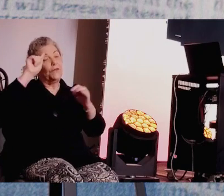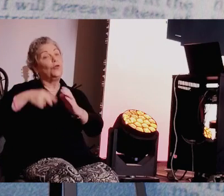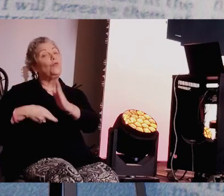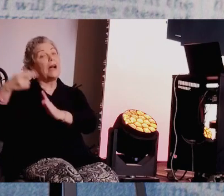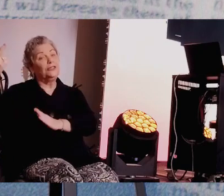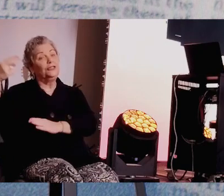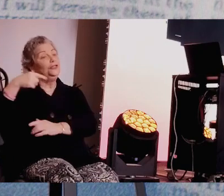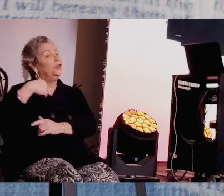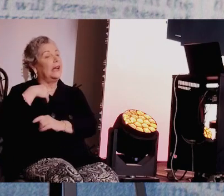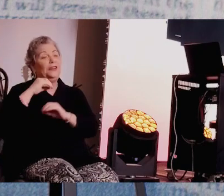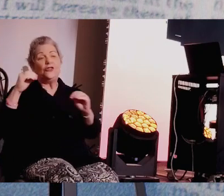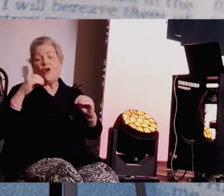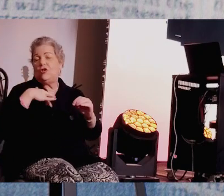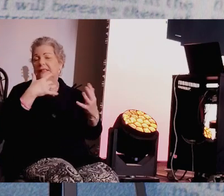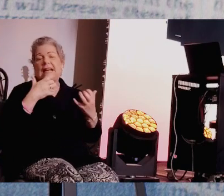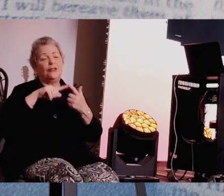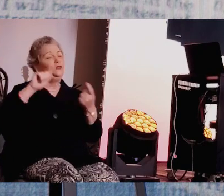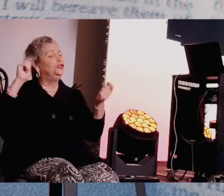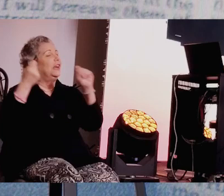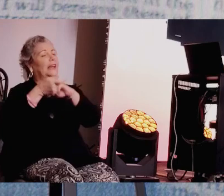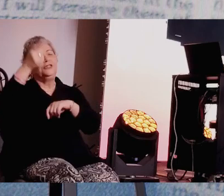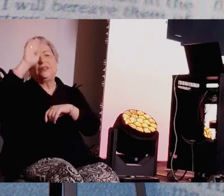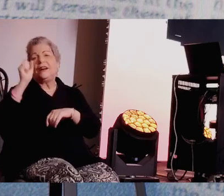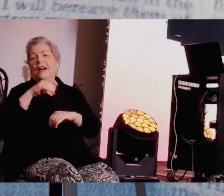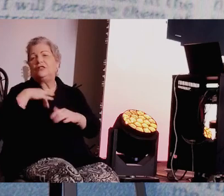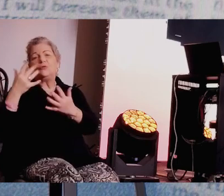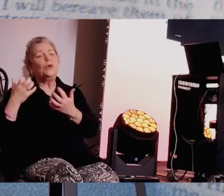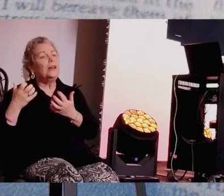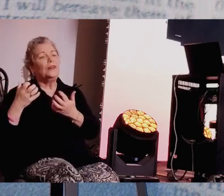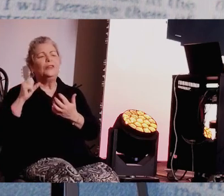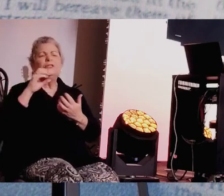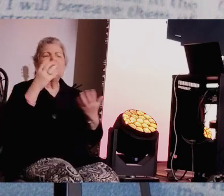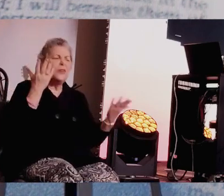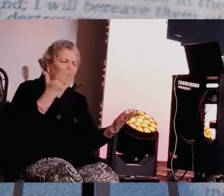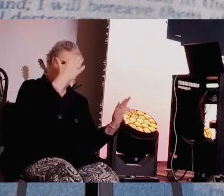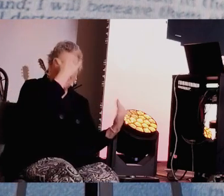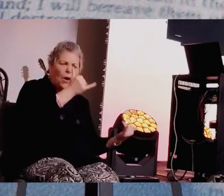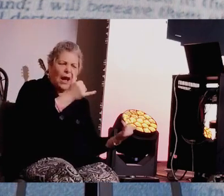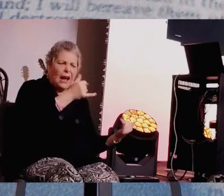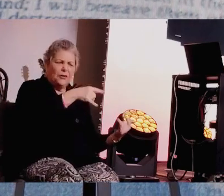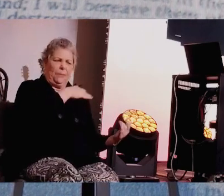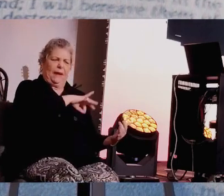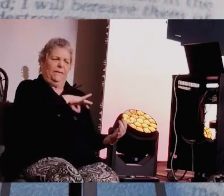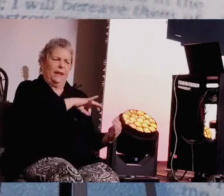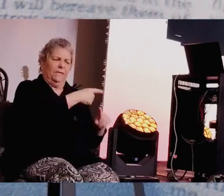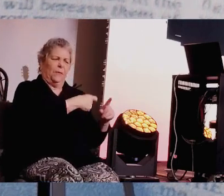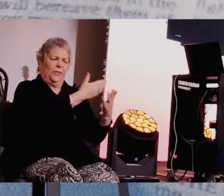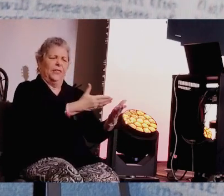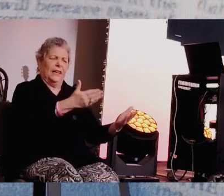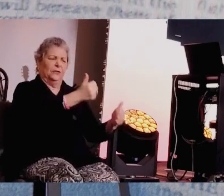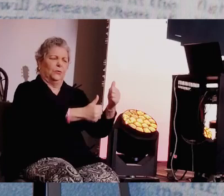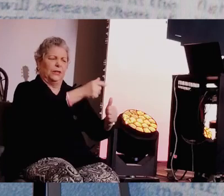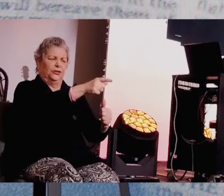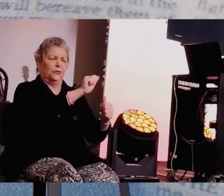You had no desire to conform to God's will. So what benefit did you get at that time from the things of which you